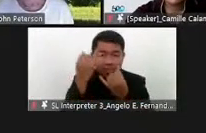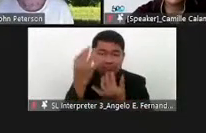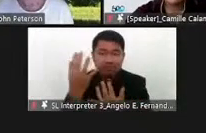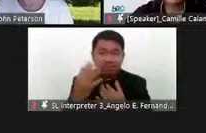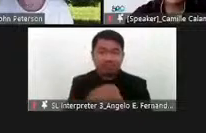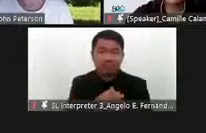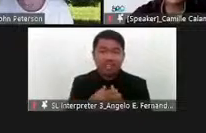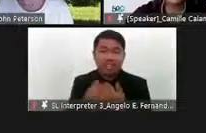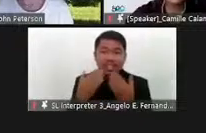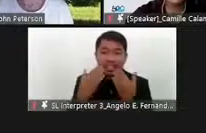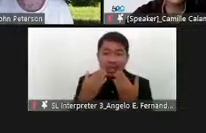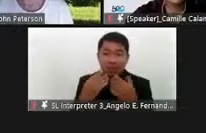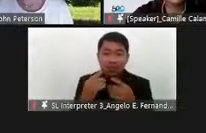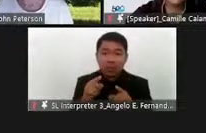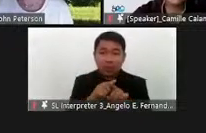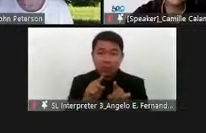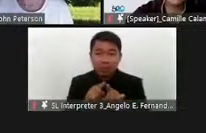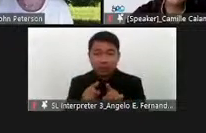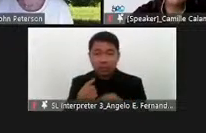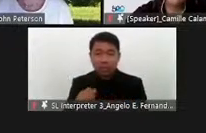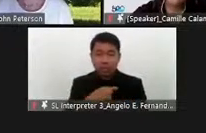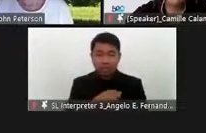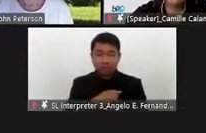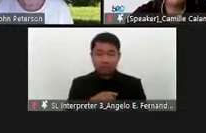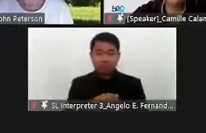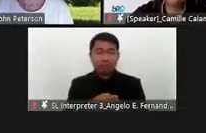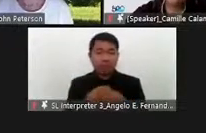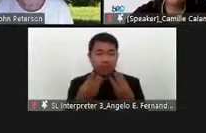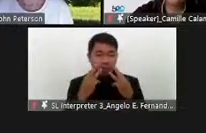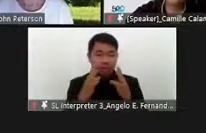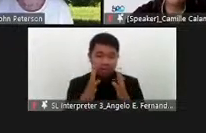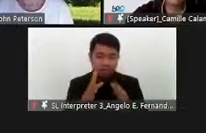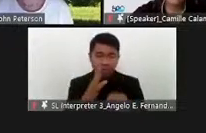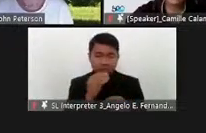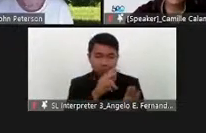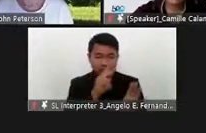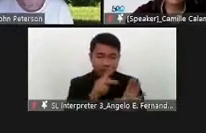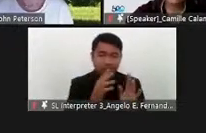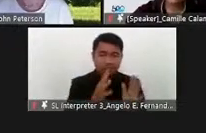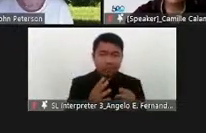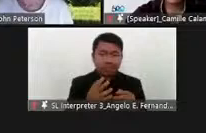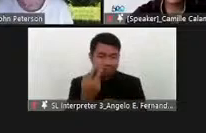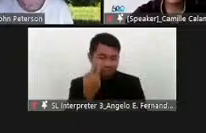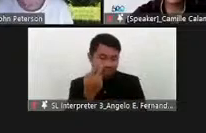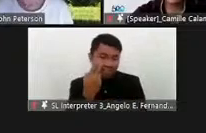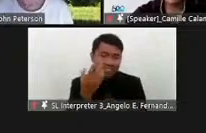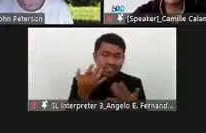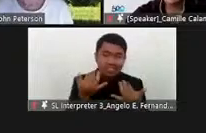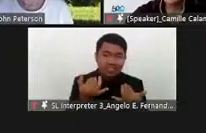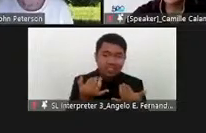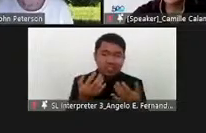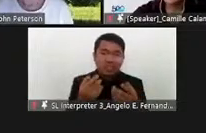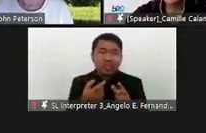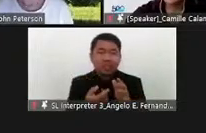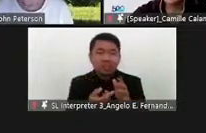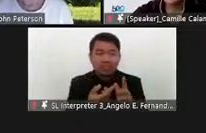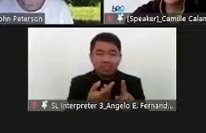Also, thank you to our audience and participants. So I've seen here some from